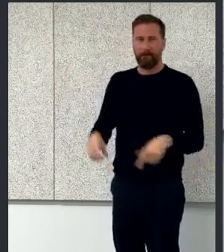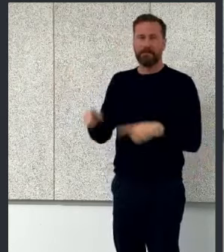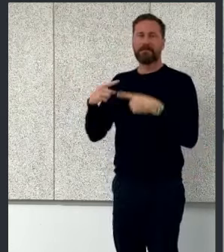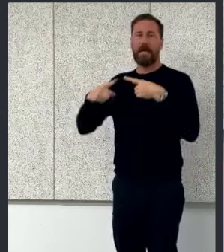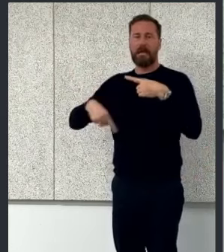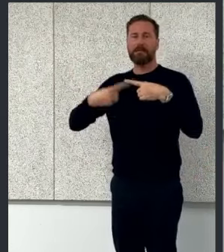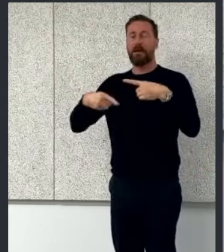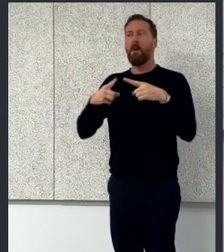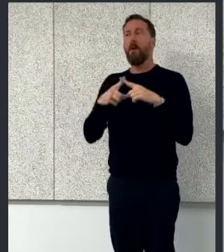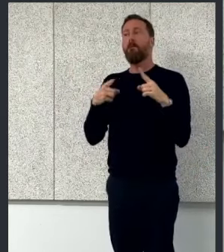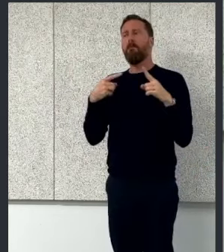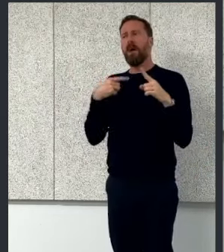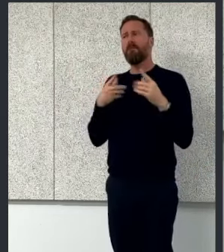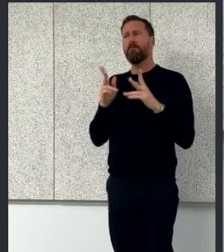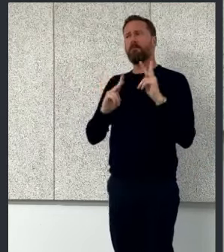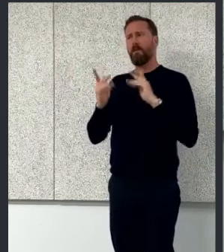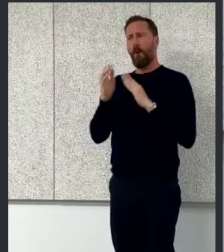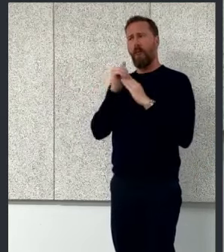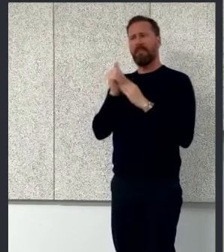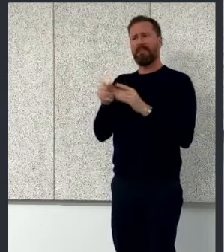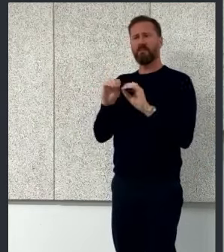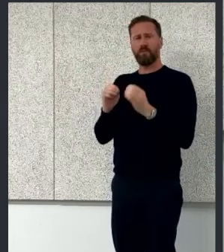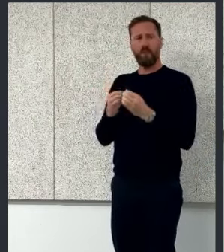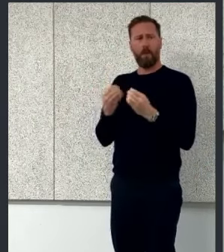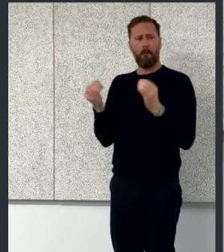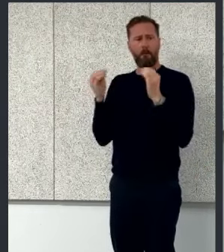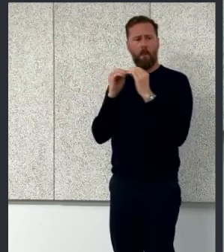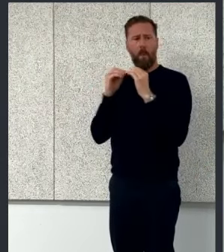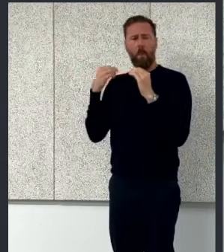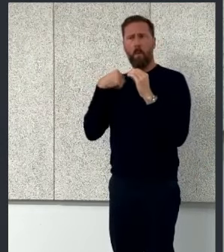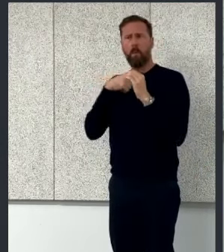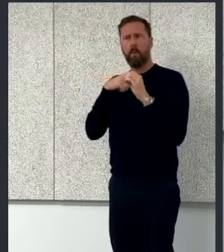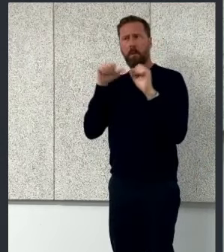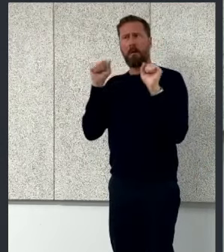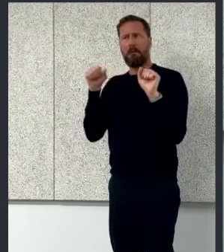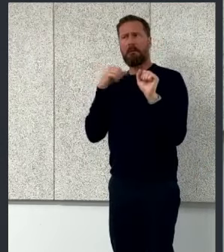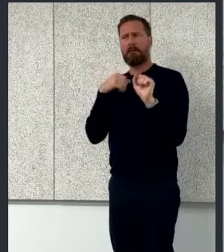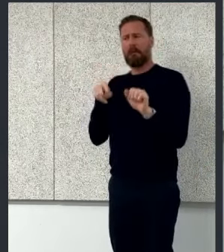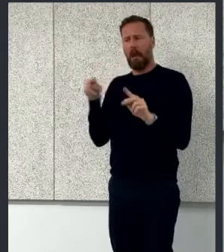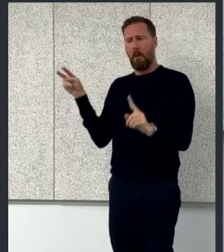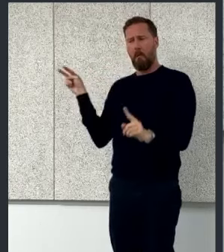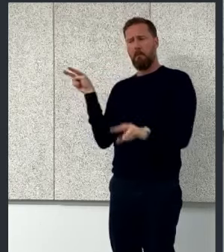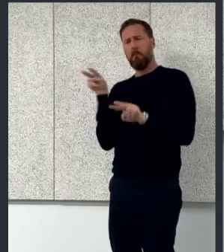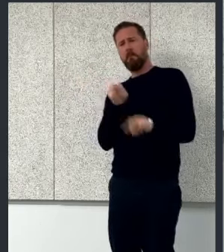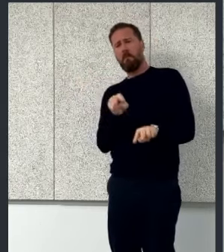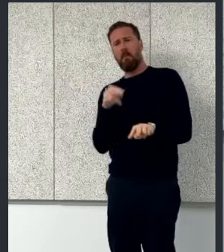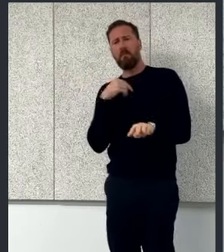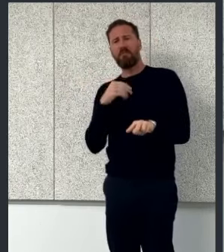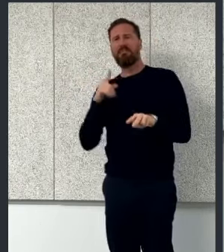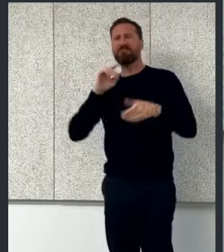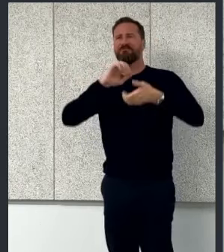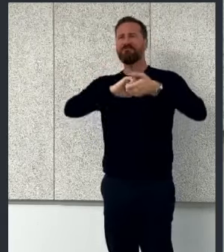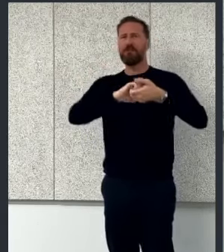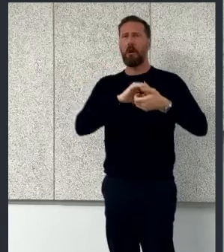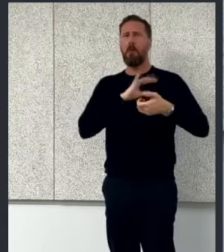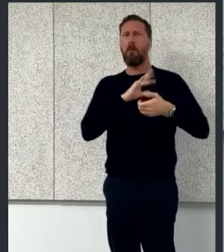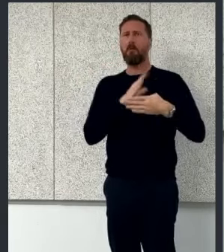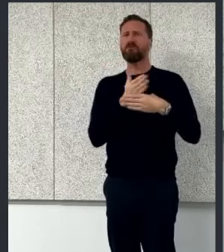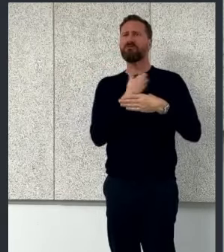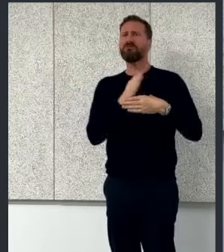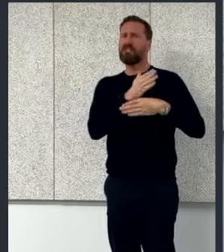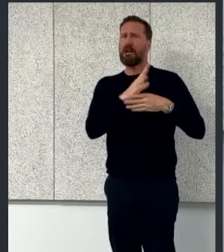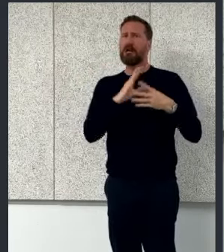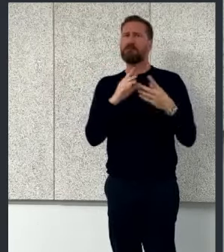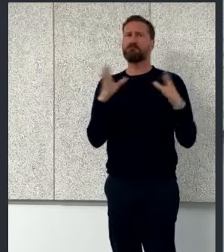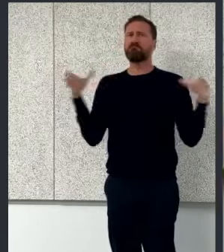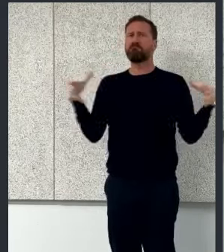I think we can explore these kinds of shared situations, the better. We talked about Pittsburgh in our last session as well